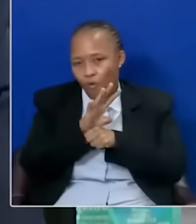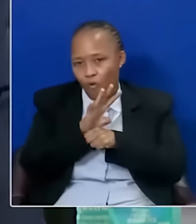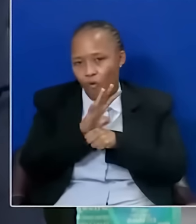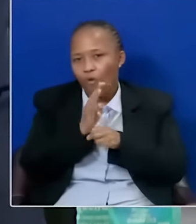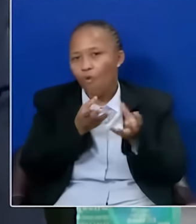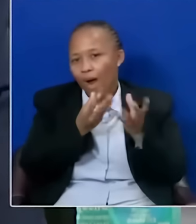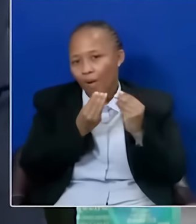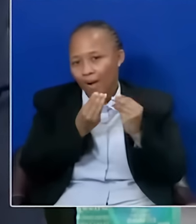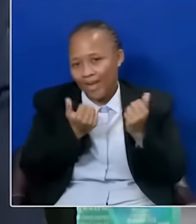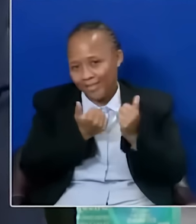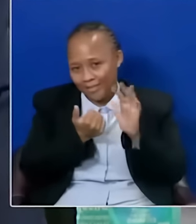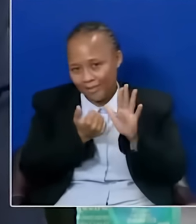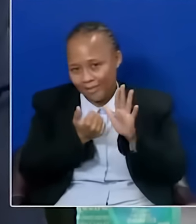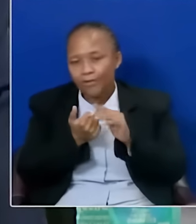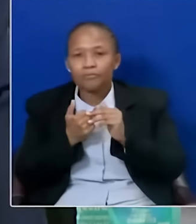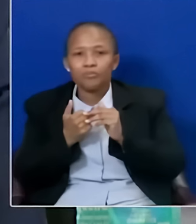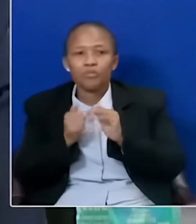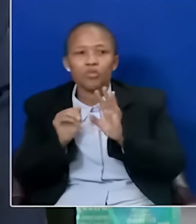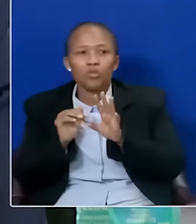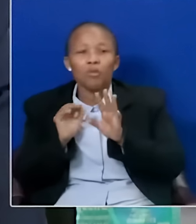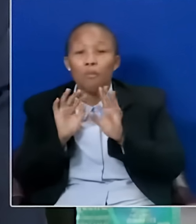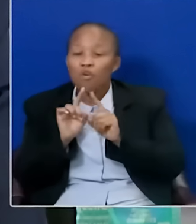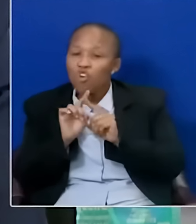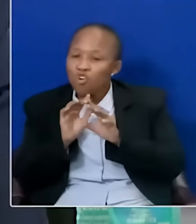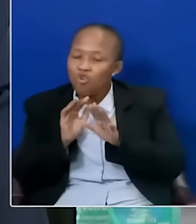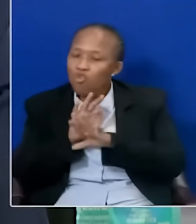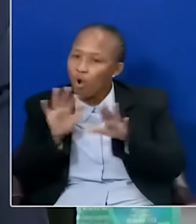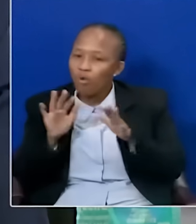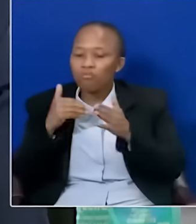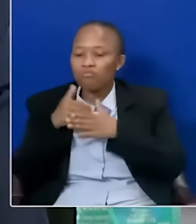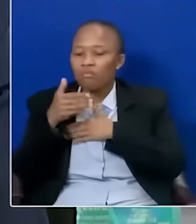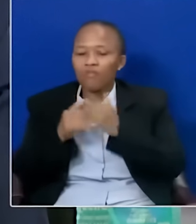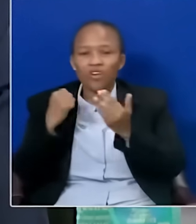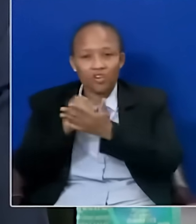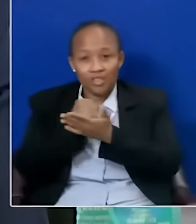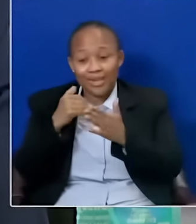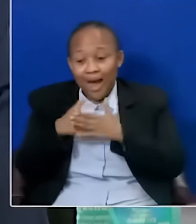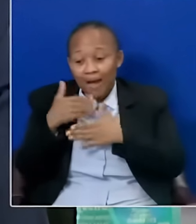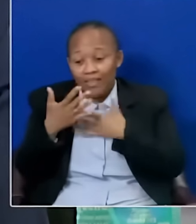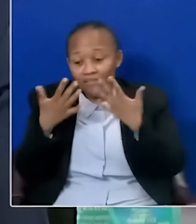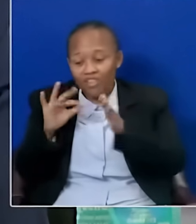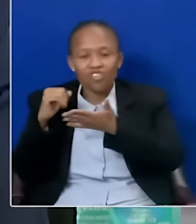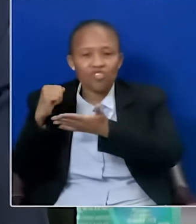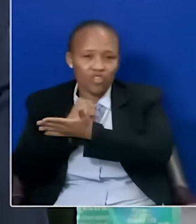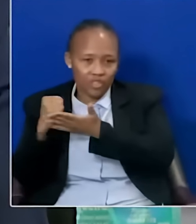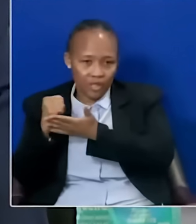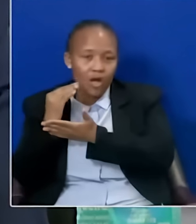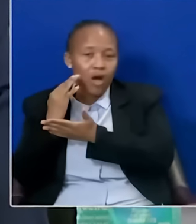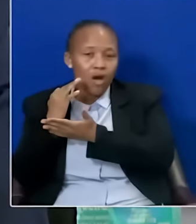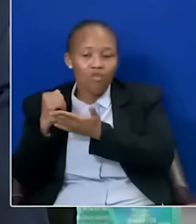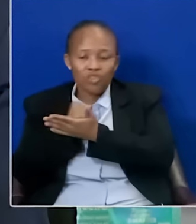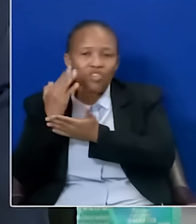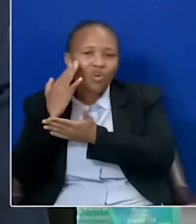not after being registered. After being registered, it was only registered on the 8th of November.